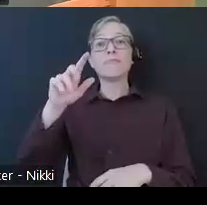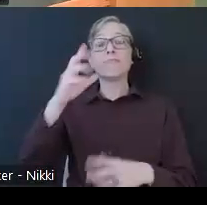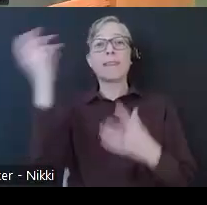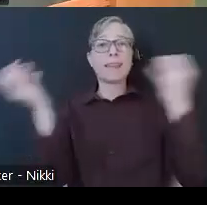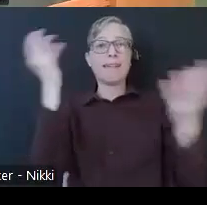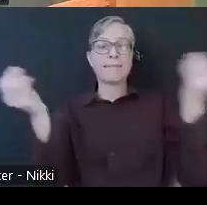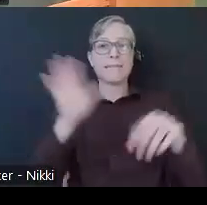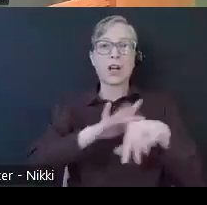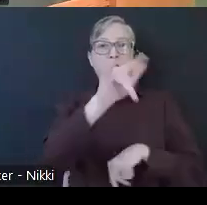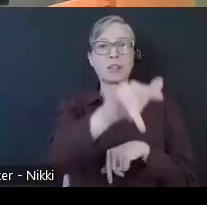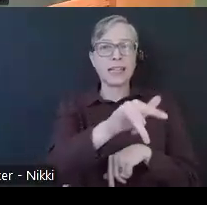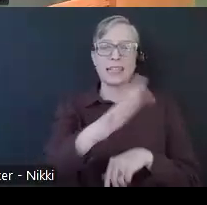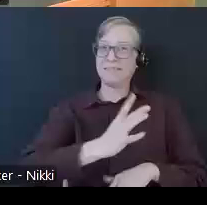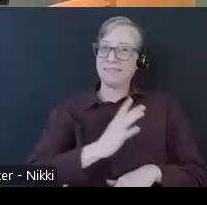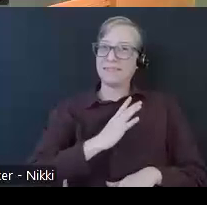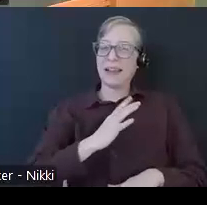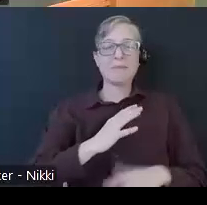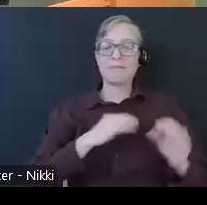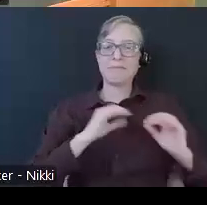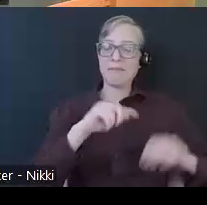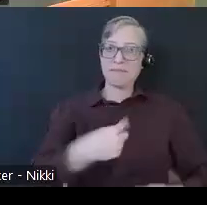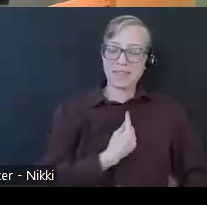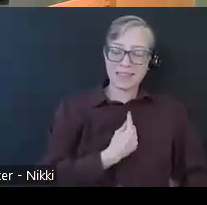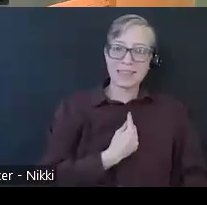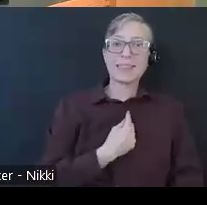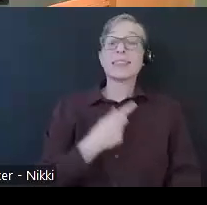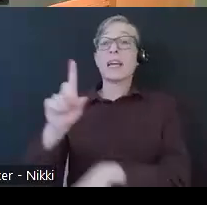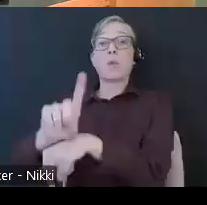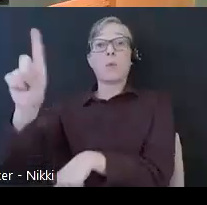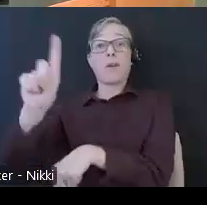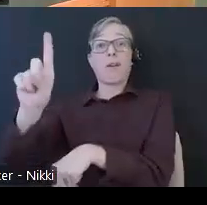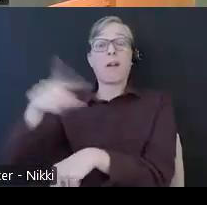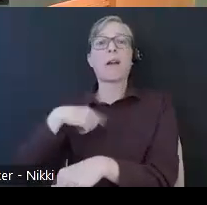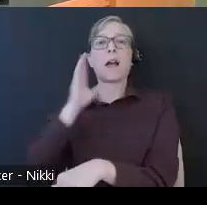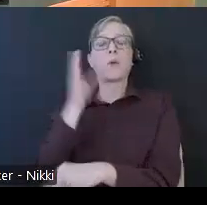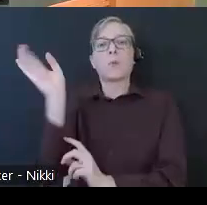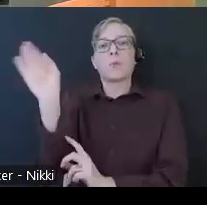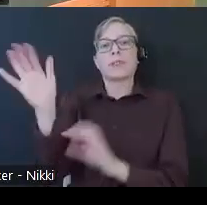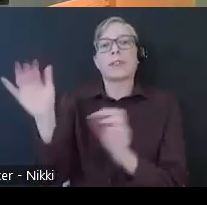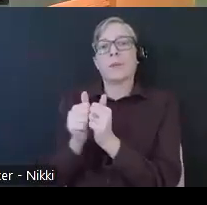speaking at 1 o'clock on a presentation on creativity with the fellows.